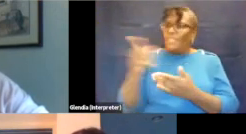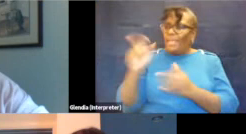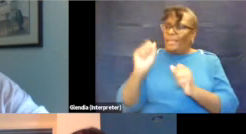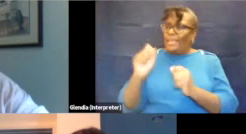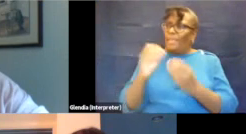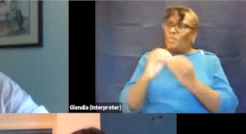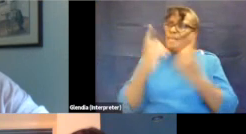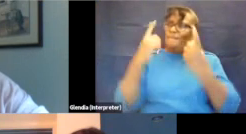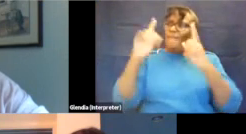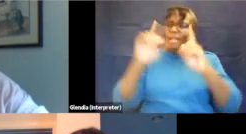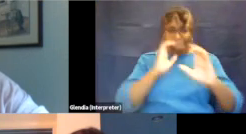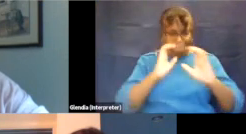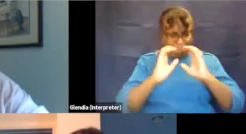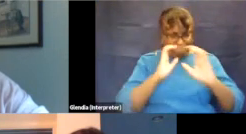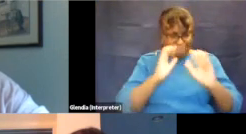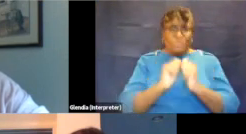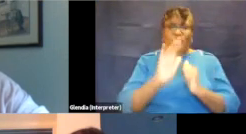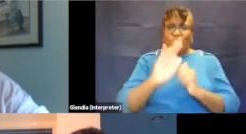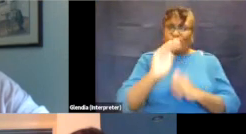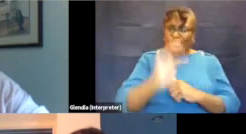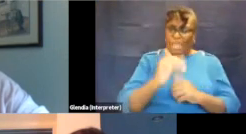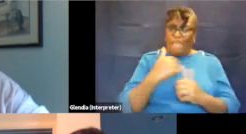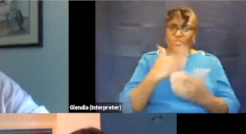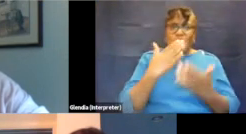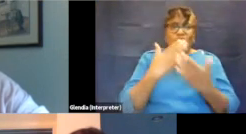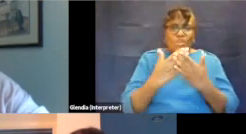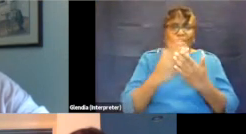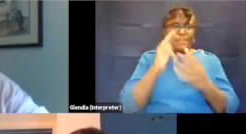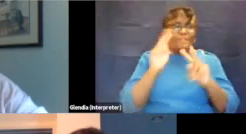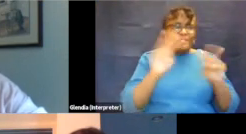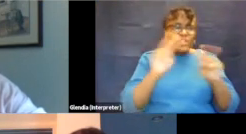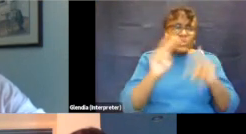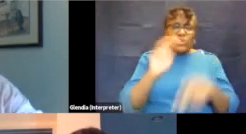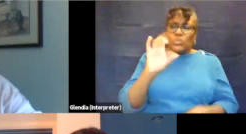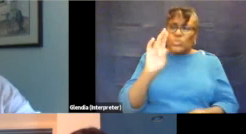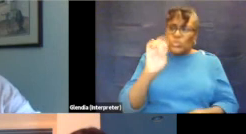they're using good visual cues, and also just for safety purposes.